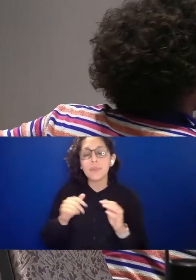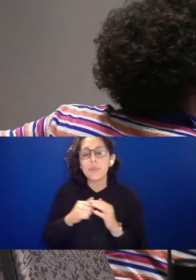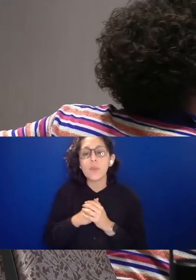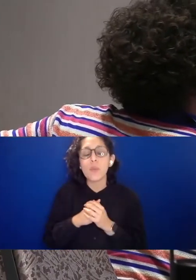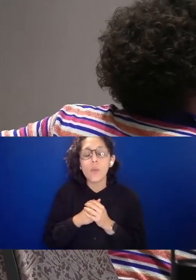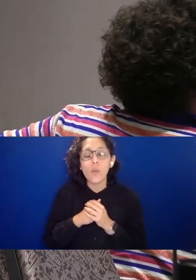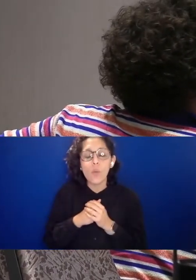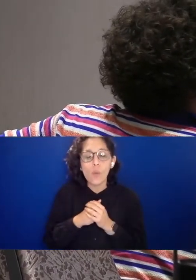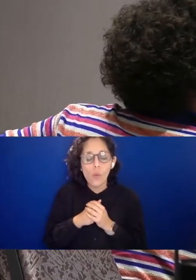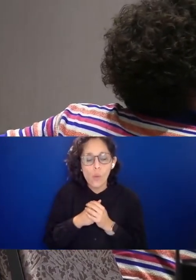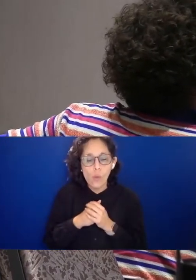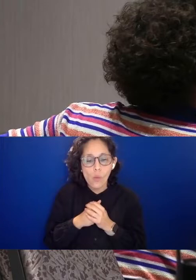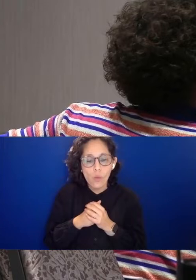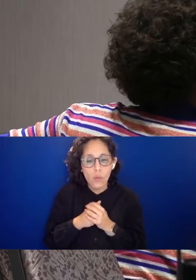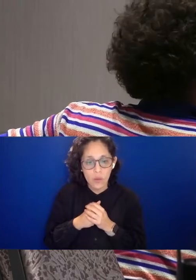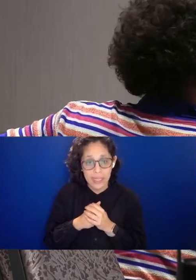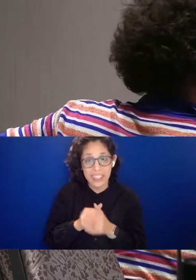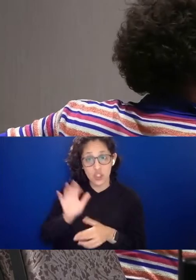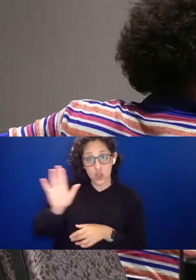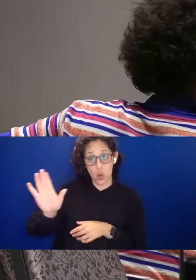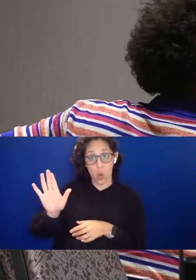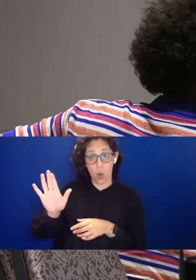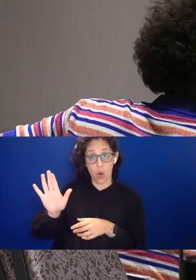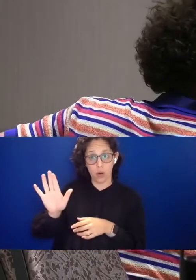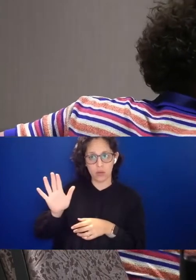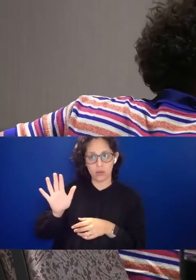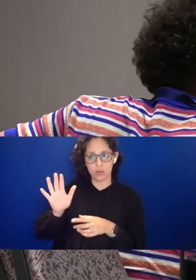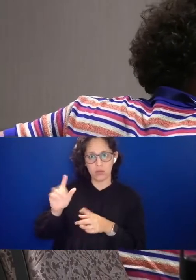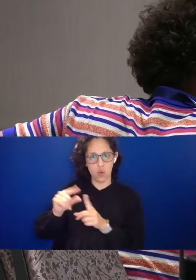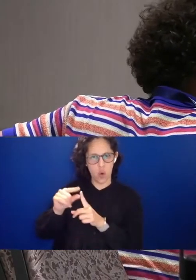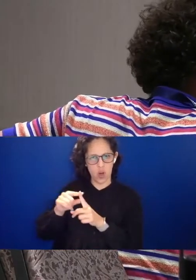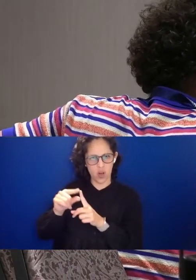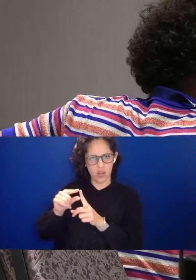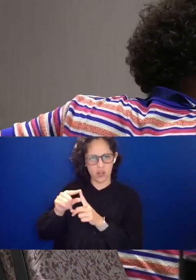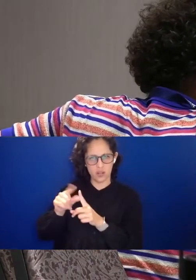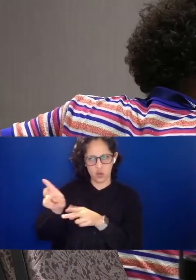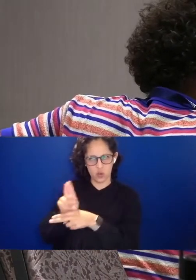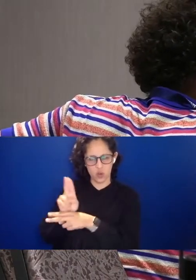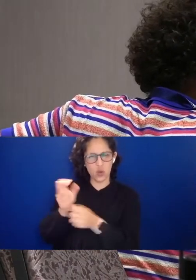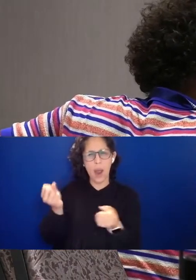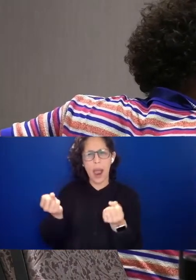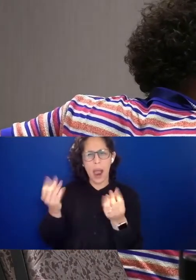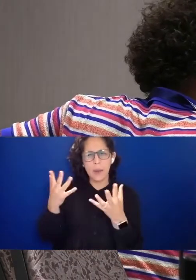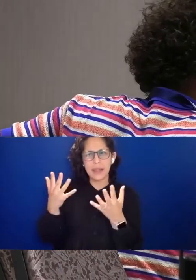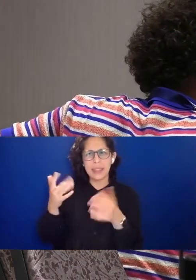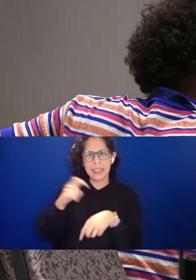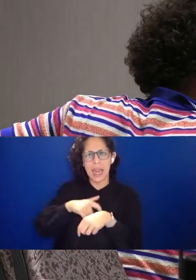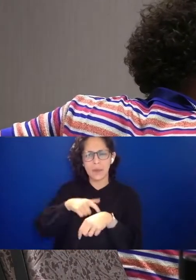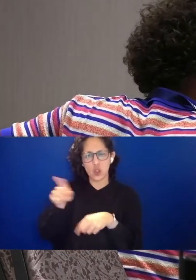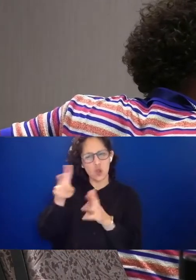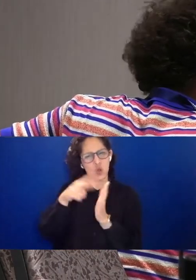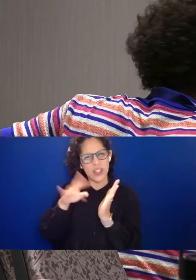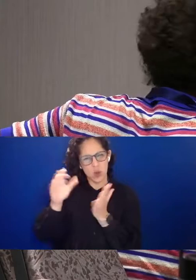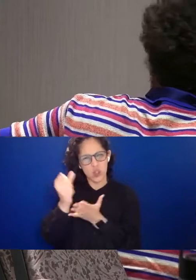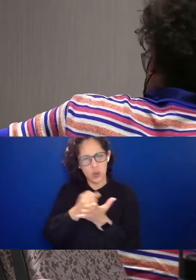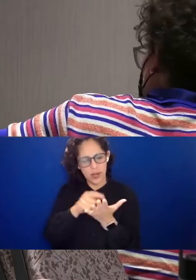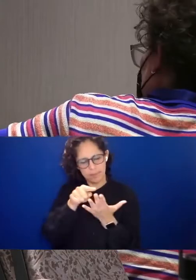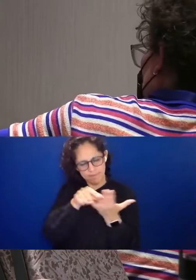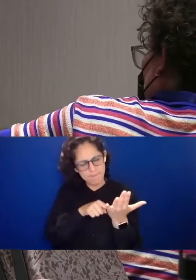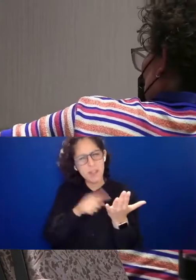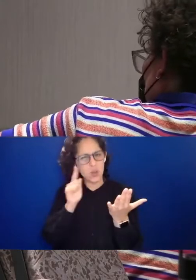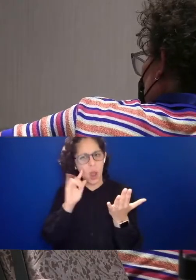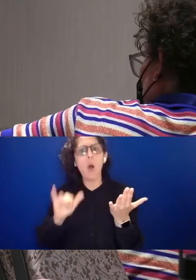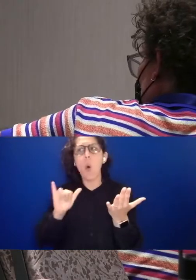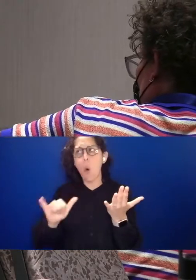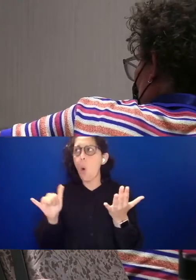So it's your own words, right? And how many times did you go over that script and then like think about, here's another memory maybe,